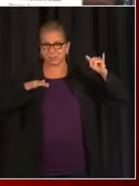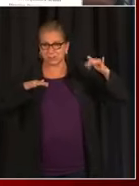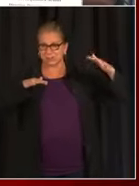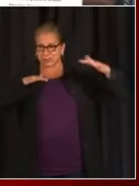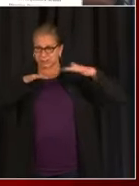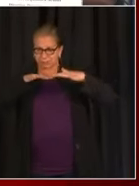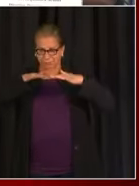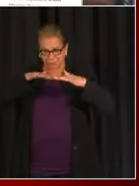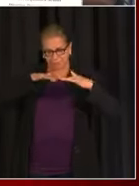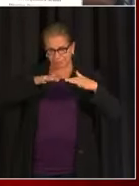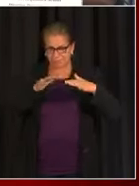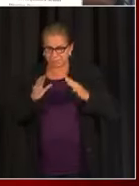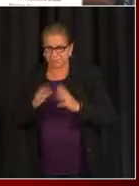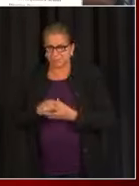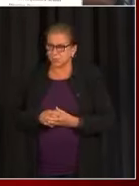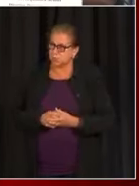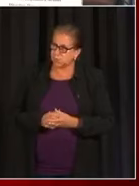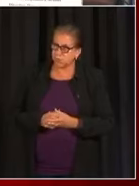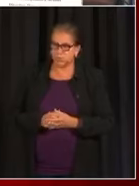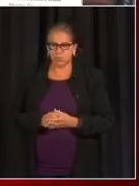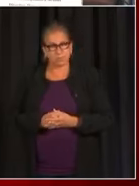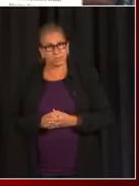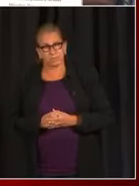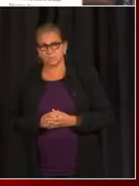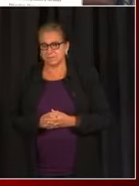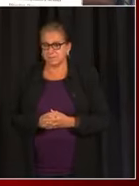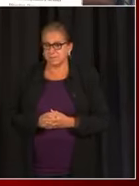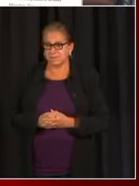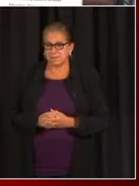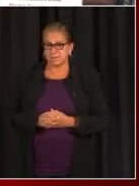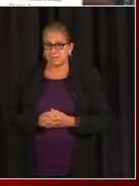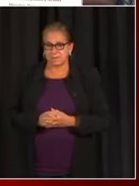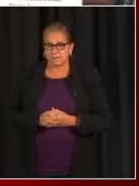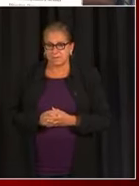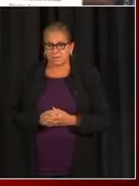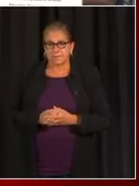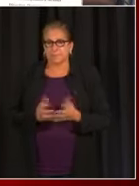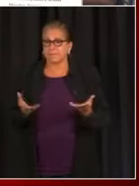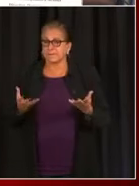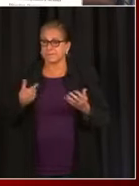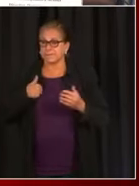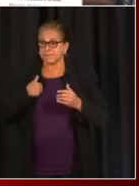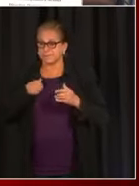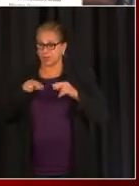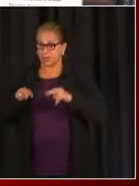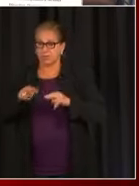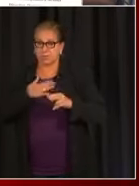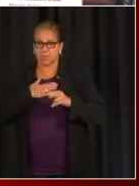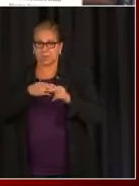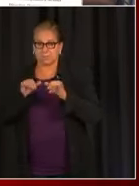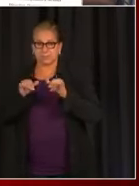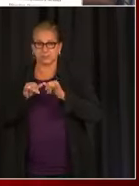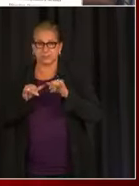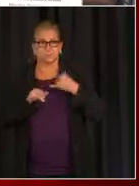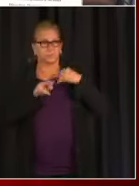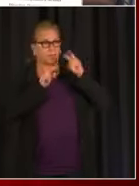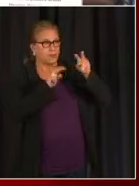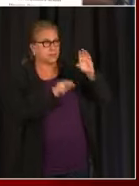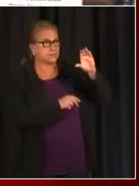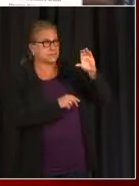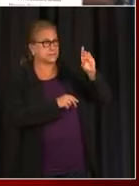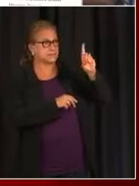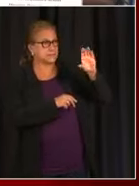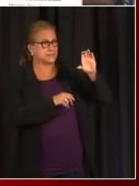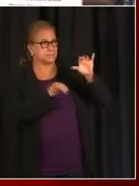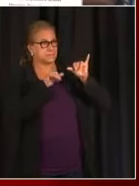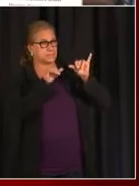to understand from a verbiage point of view where the District of Columbia is in transmission. As always, residents and